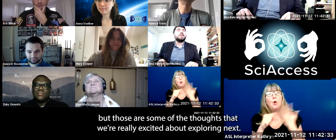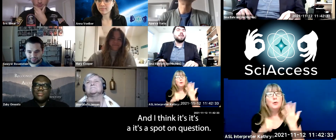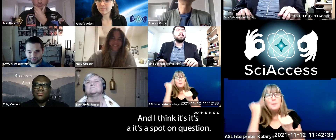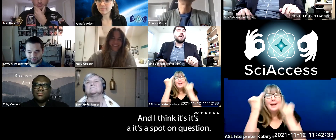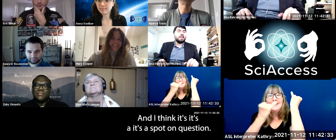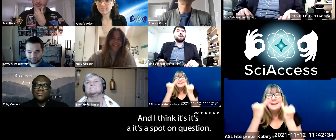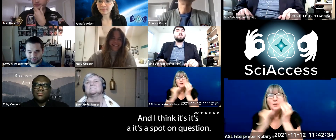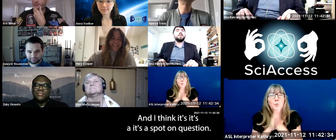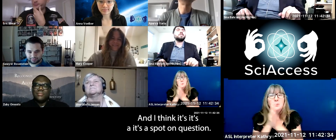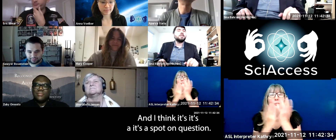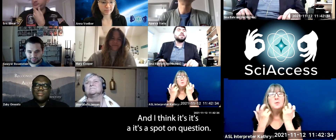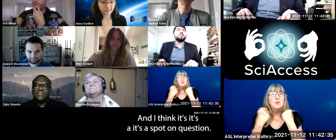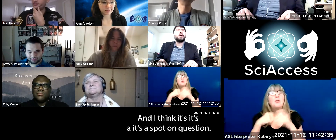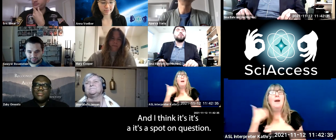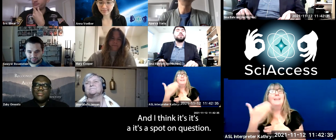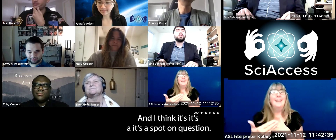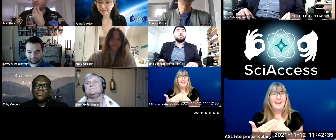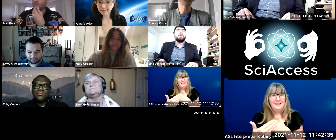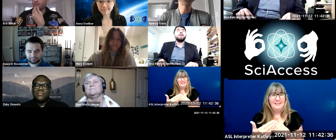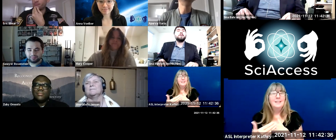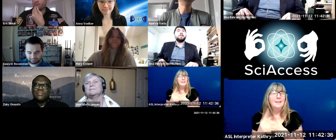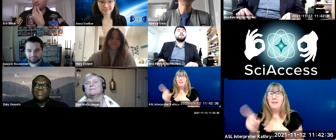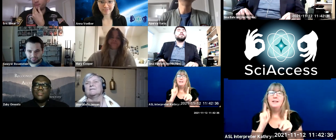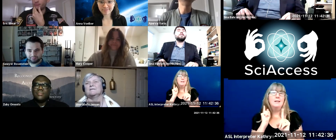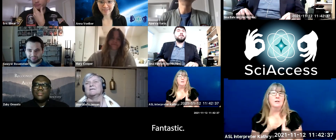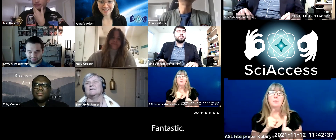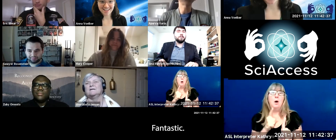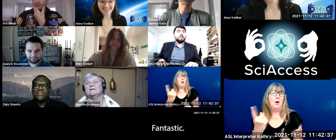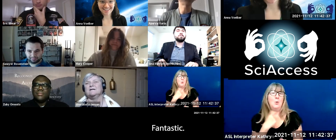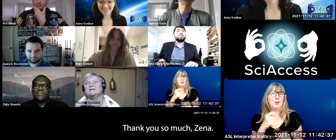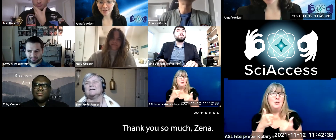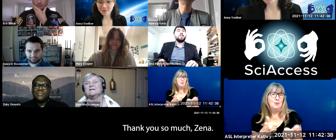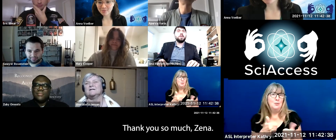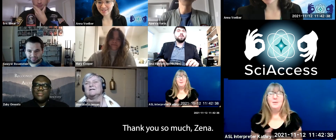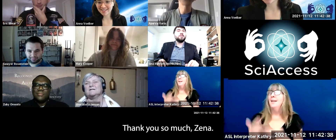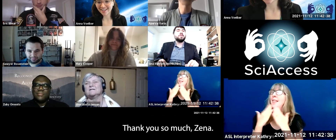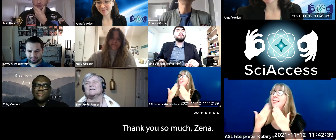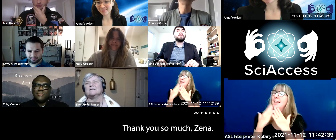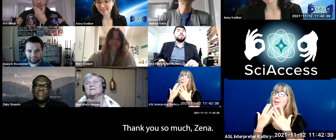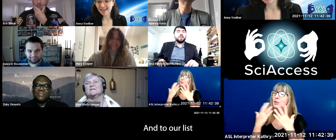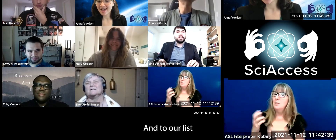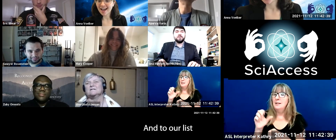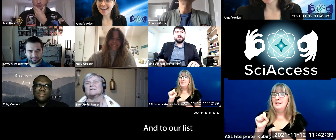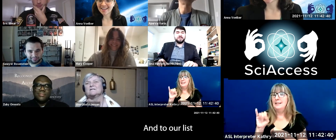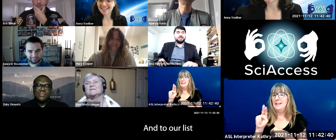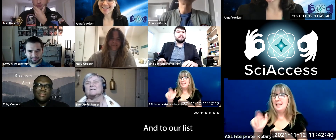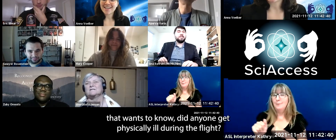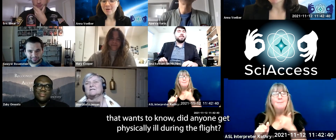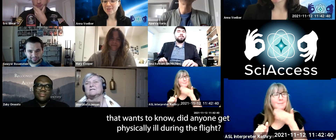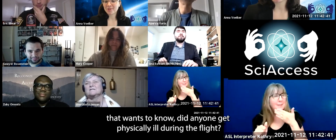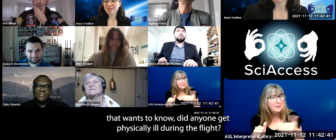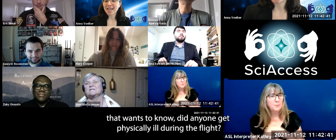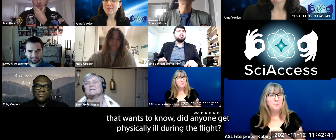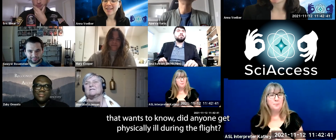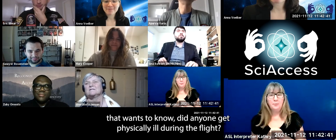exploring next, and I think it's a spot-on question. Fantastic. Thank you so much, Sina. Thank you. Lisette